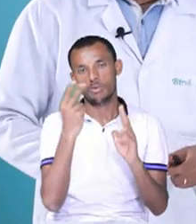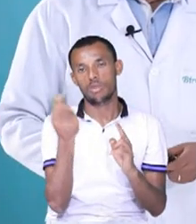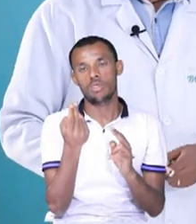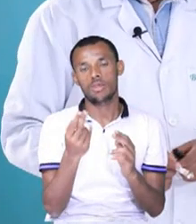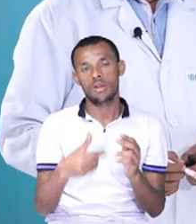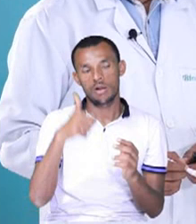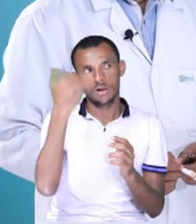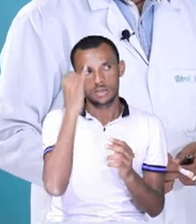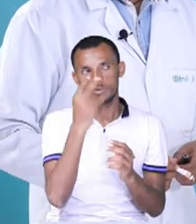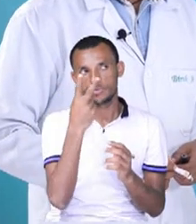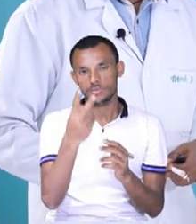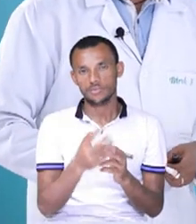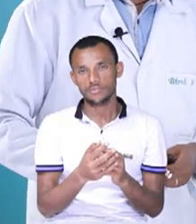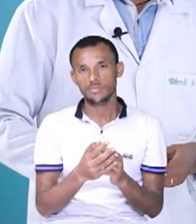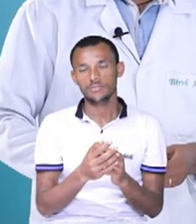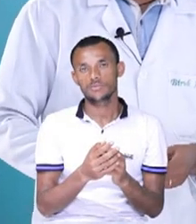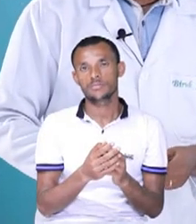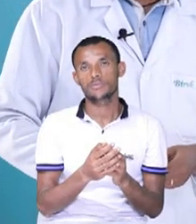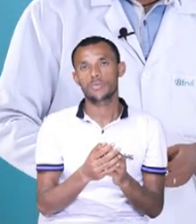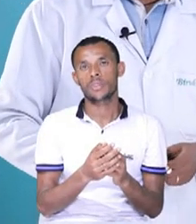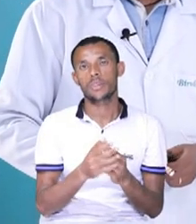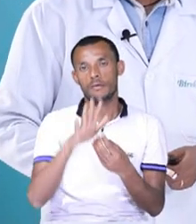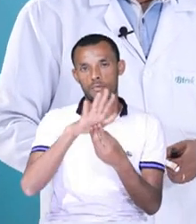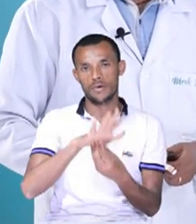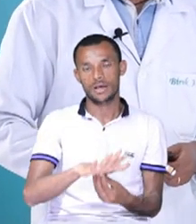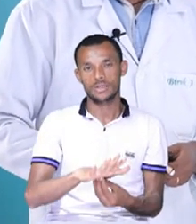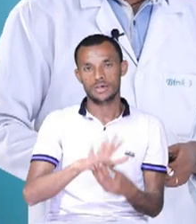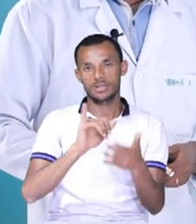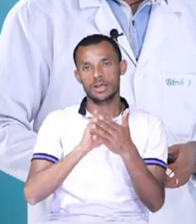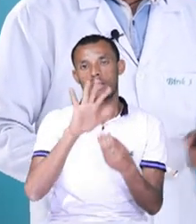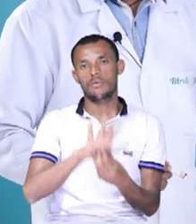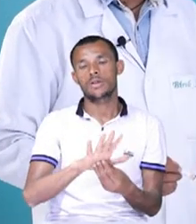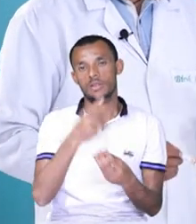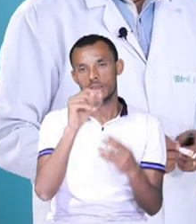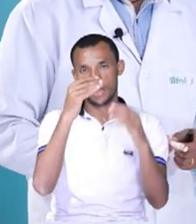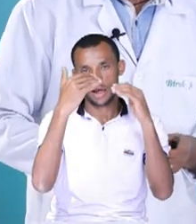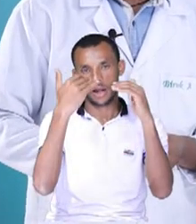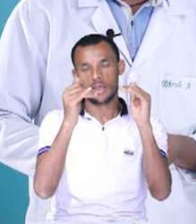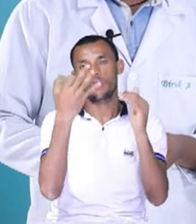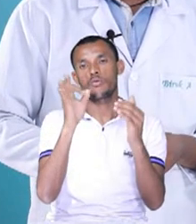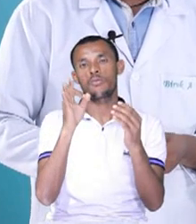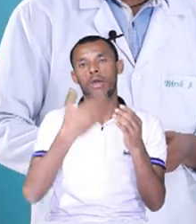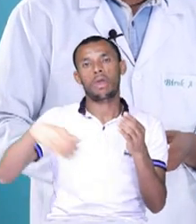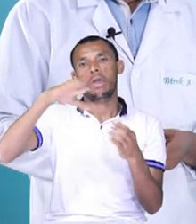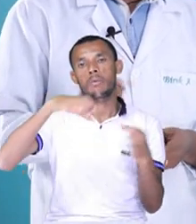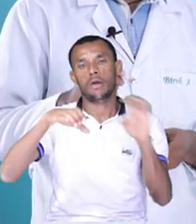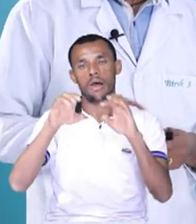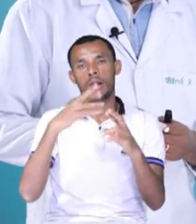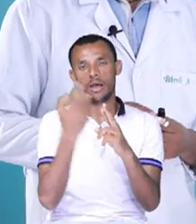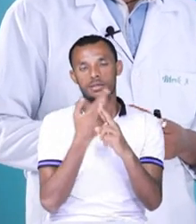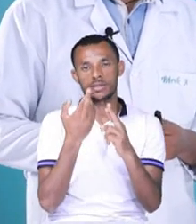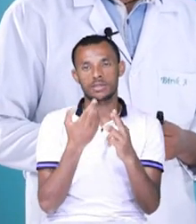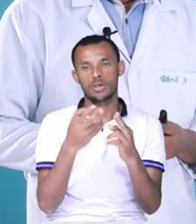The other important point is factors that affect the rate of chemical reaction. You